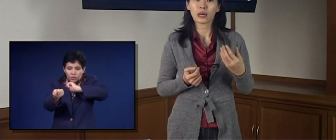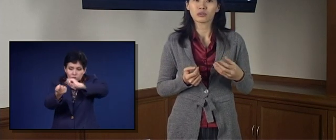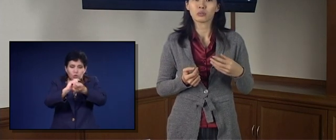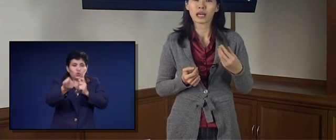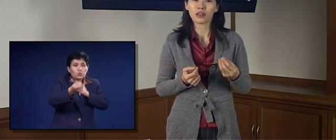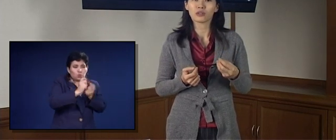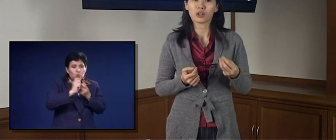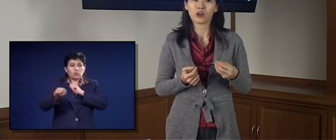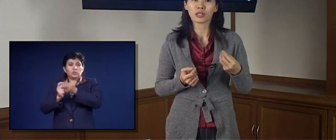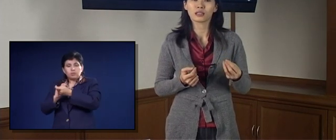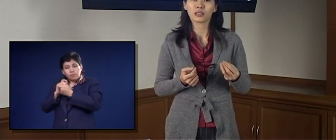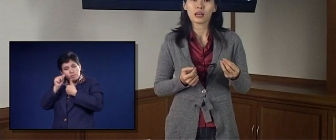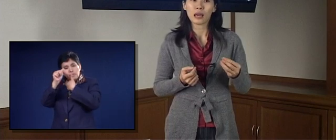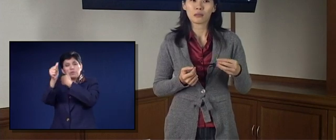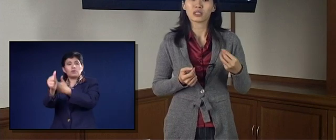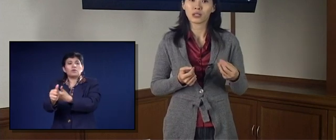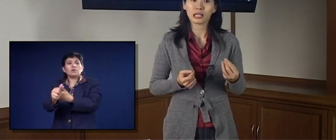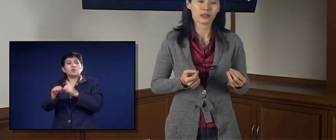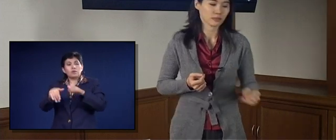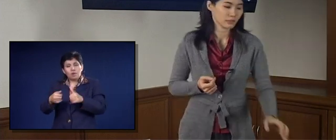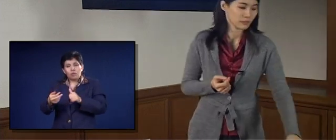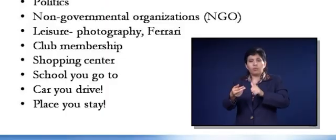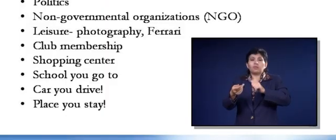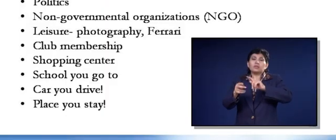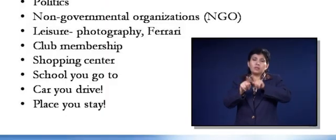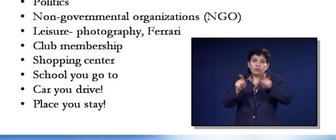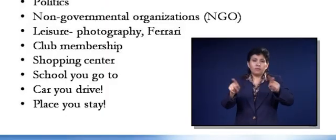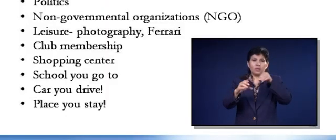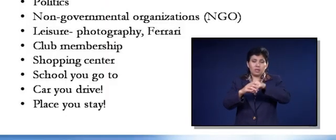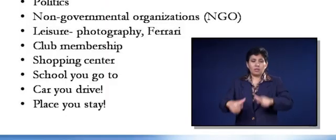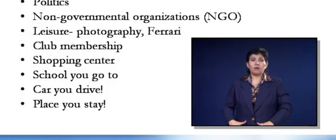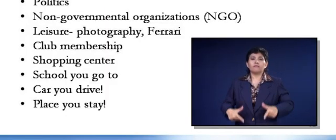it. We have to behave according and differently.